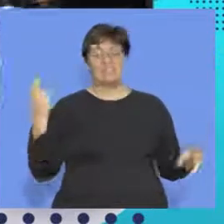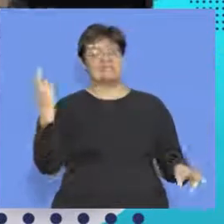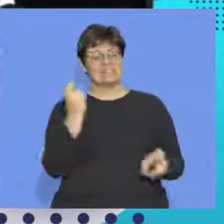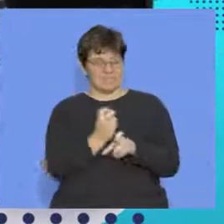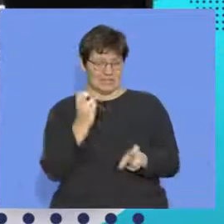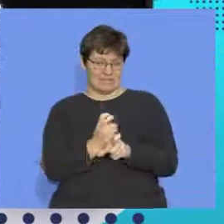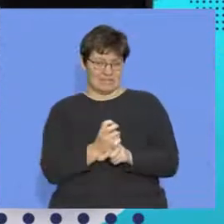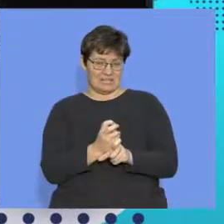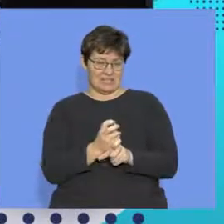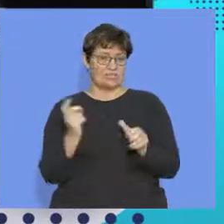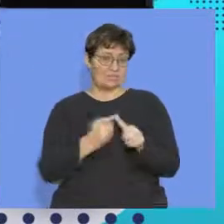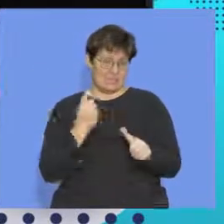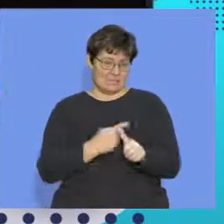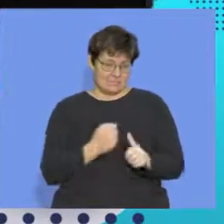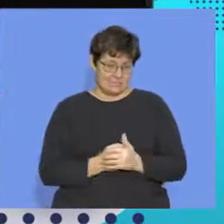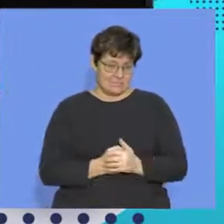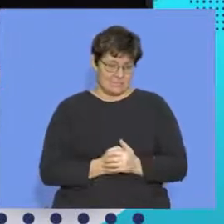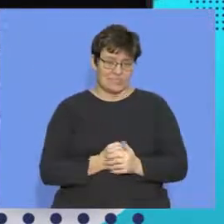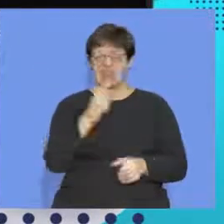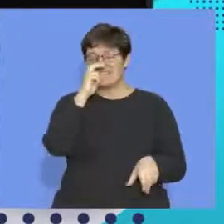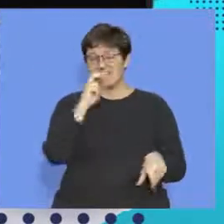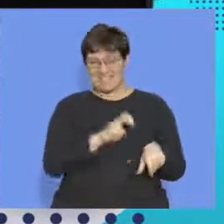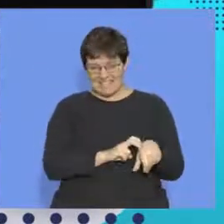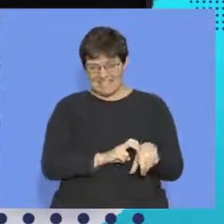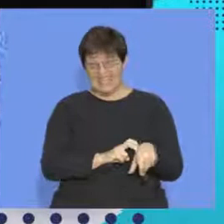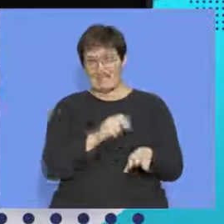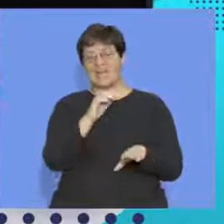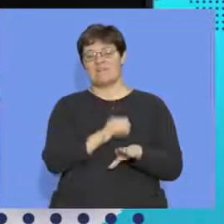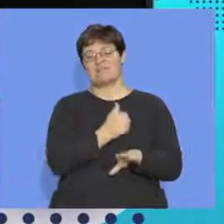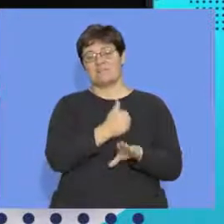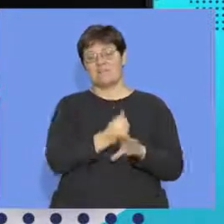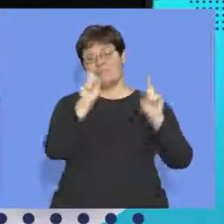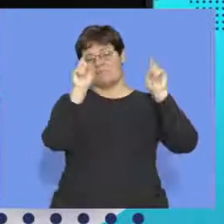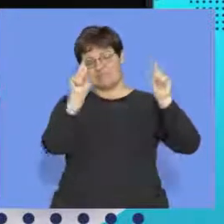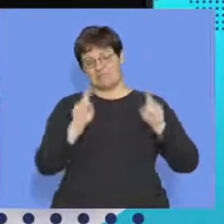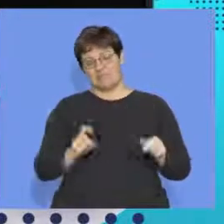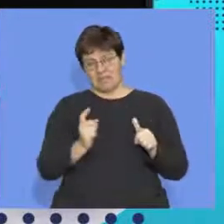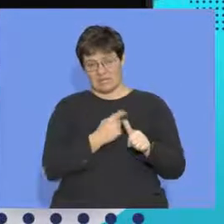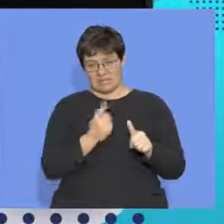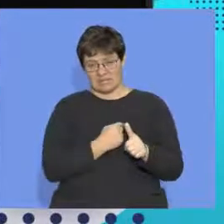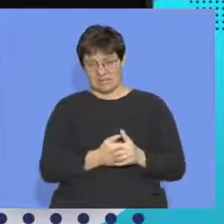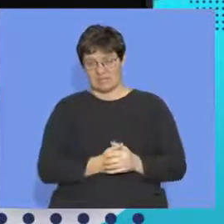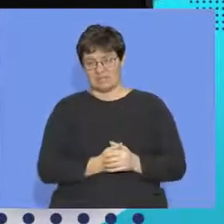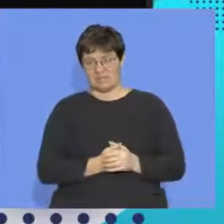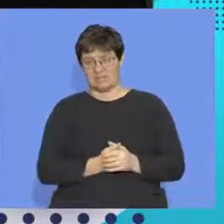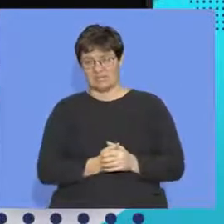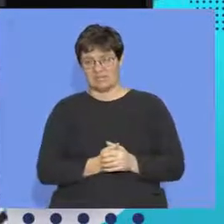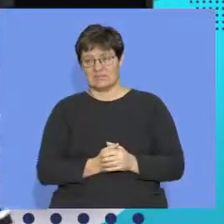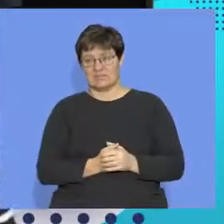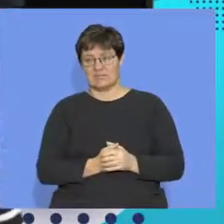will be difficult to count. We'll have to use the fundamental principle of counting.